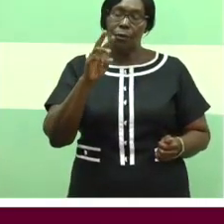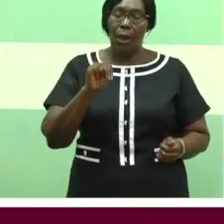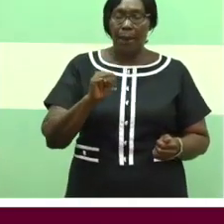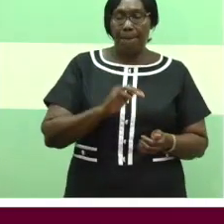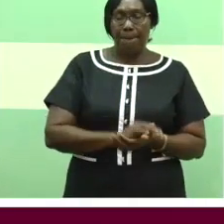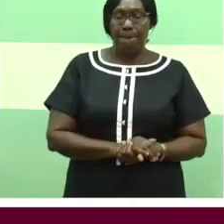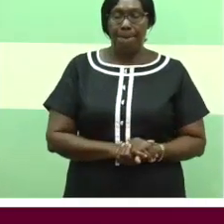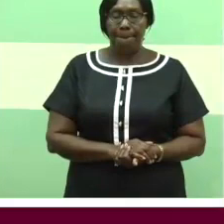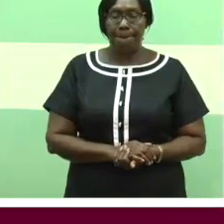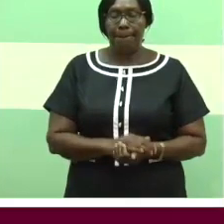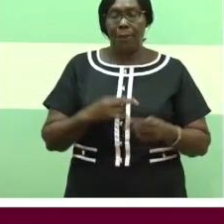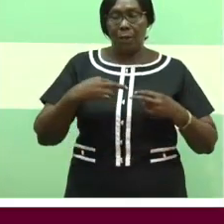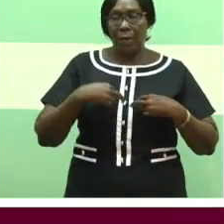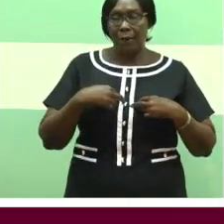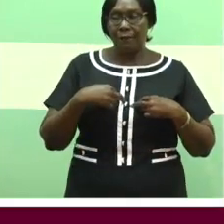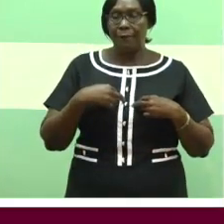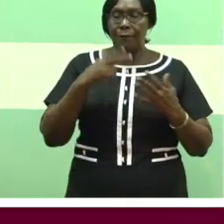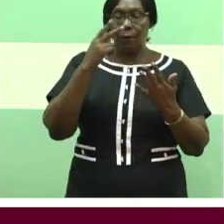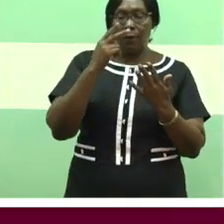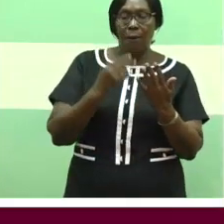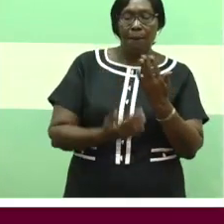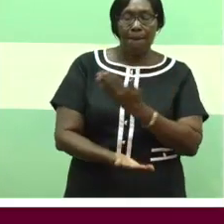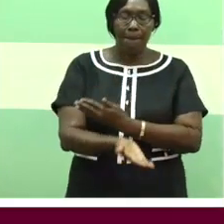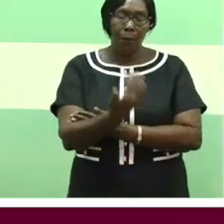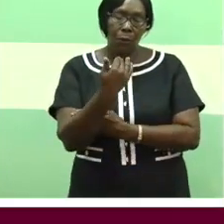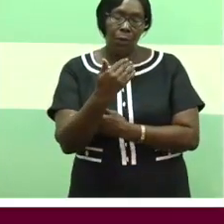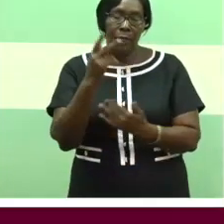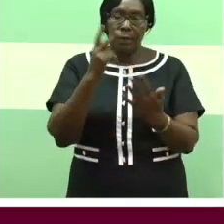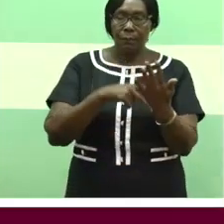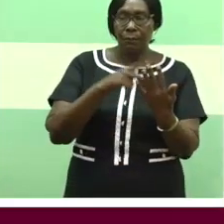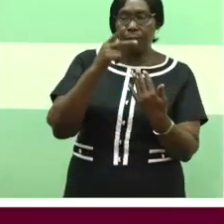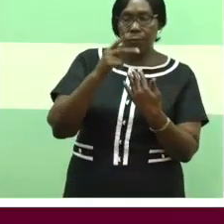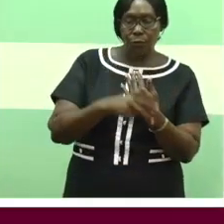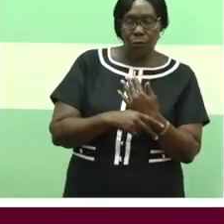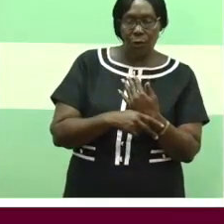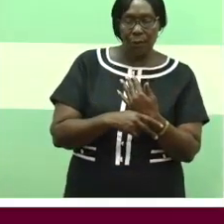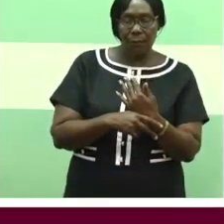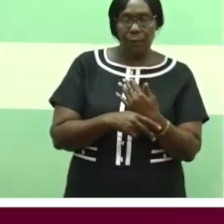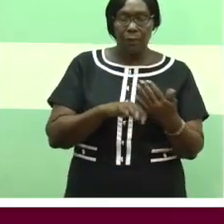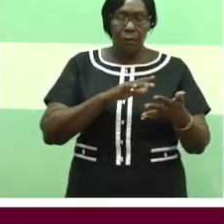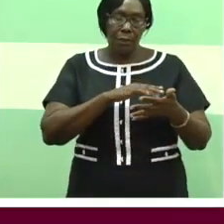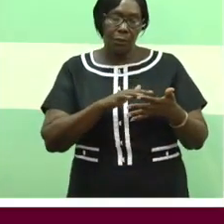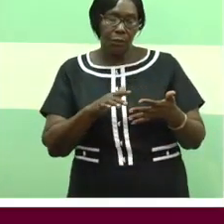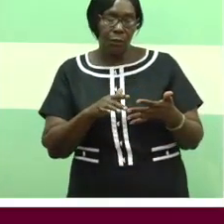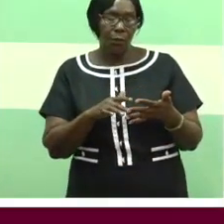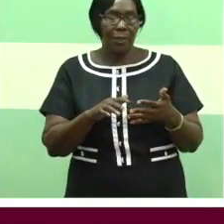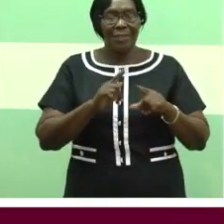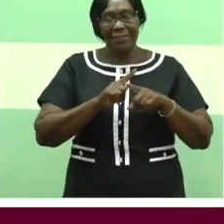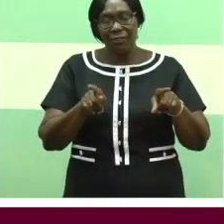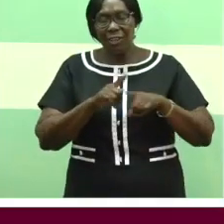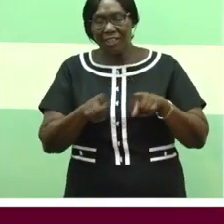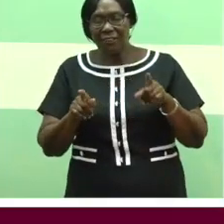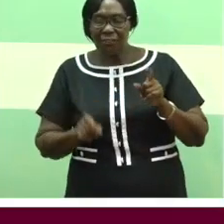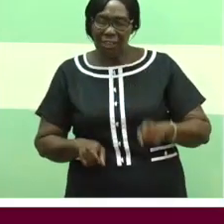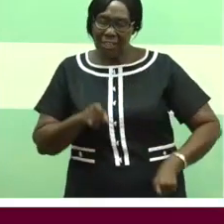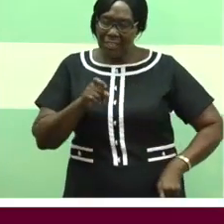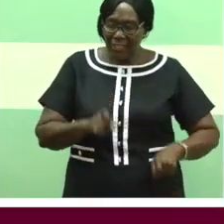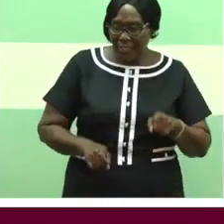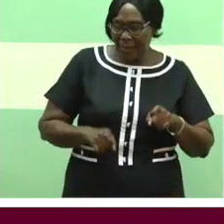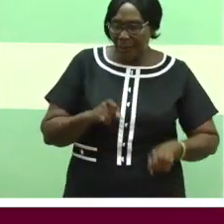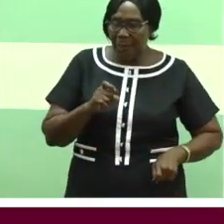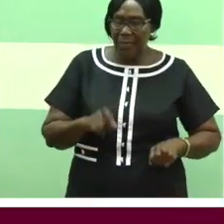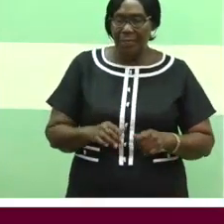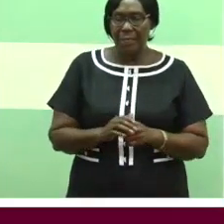you would have your morning routine. Because for students with autism, for students with ADHD, even those with learning